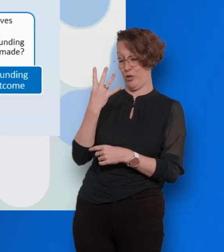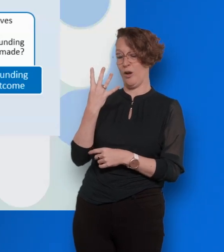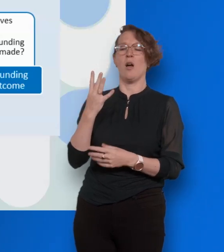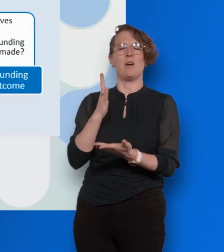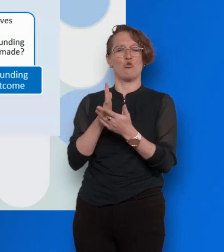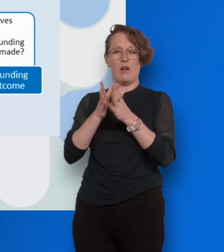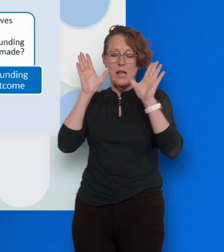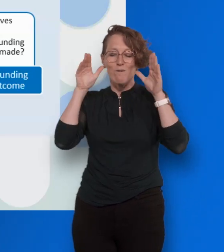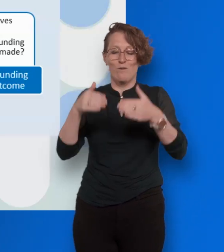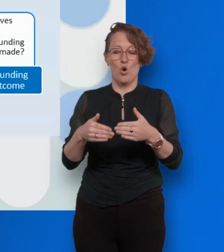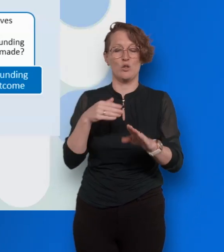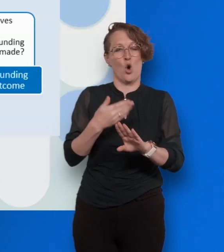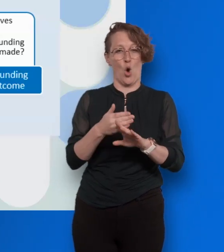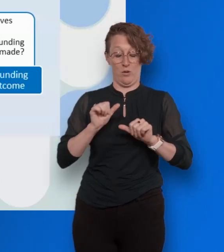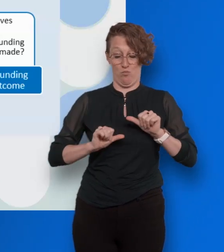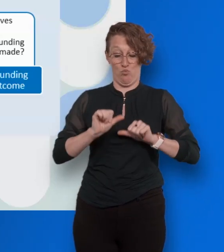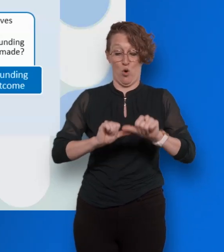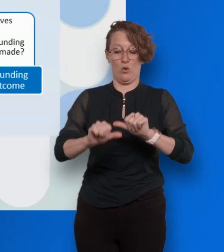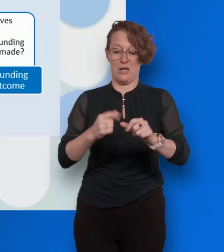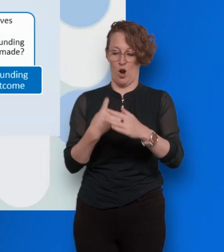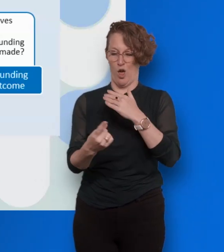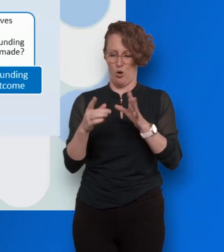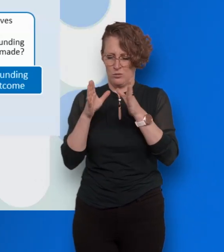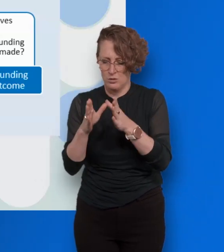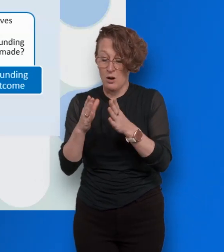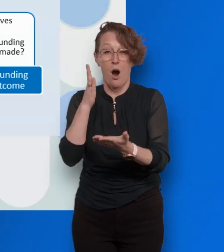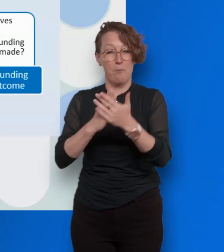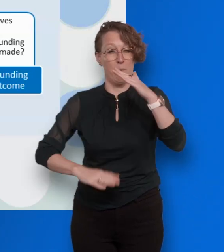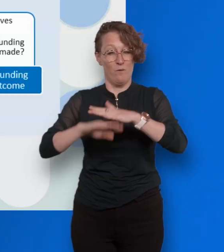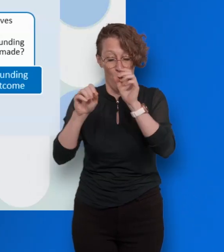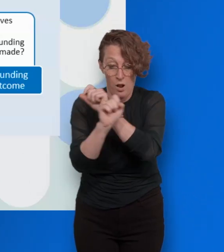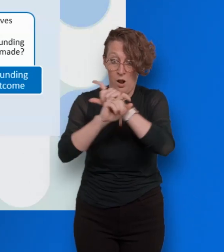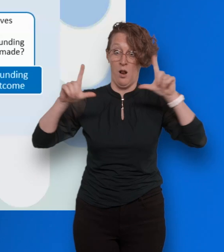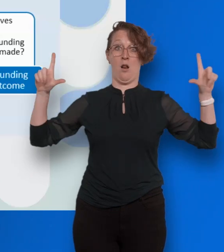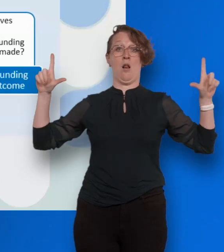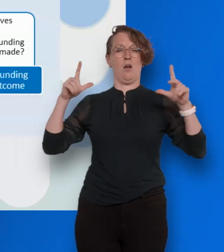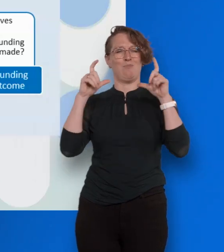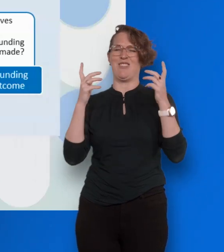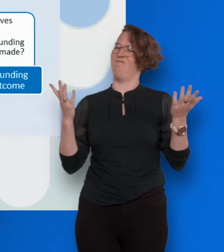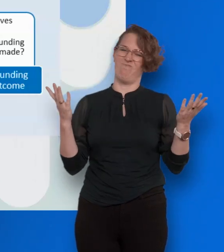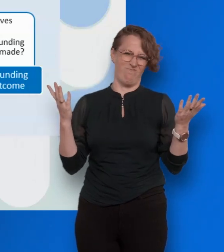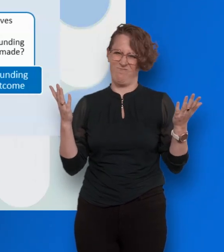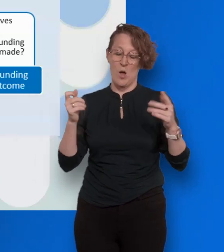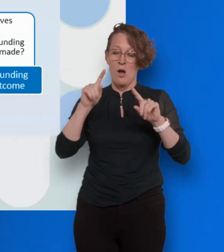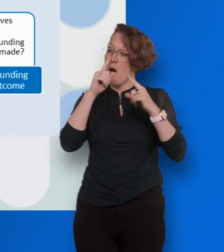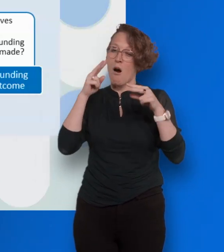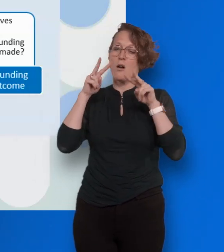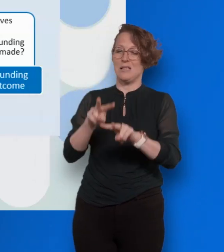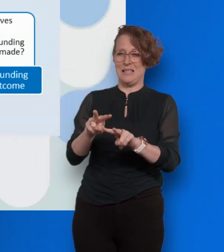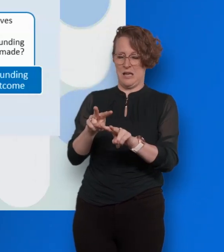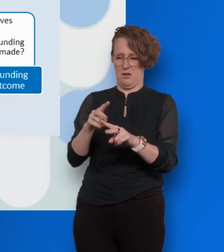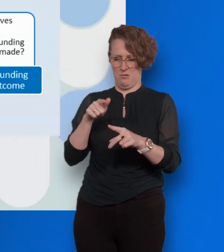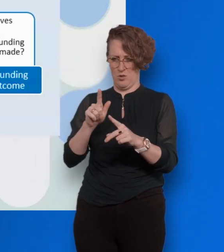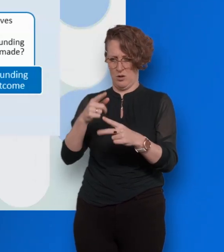the peer review process alone, we couldn't really get a full picture because we could not really see why only